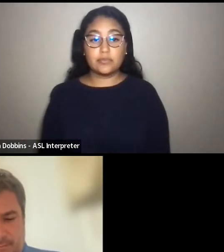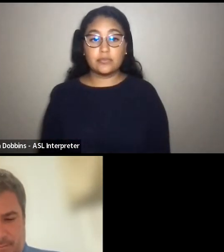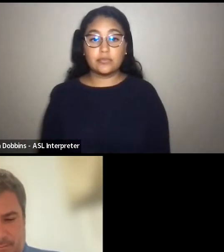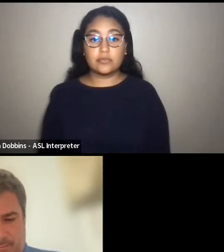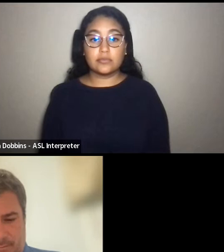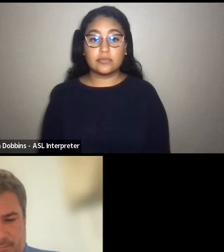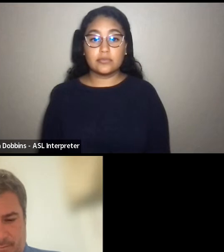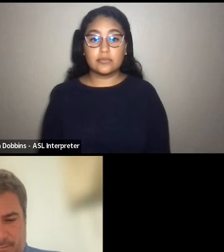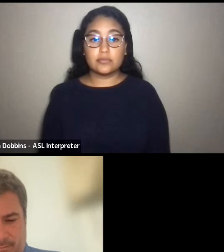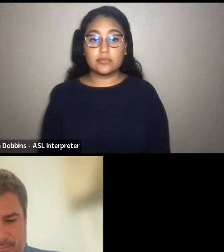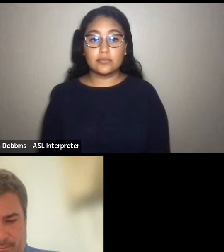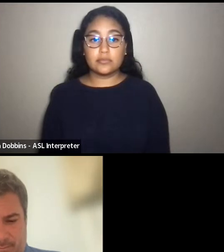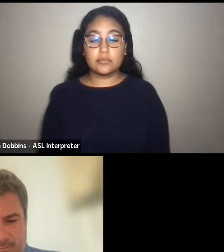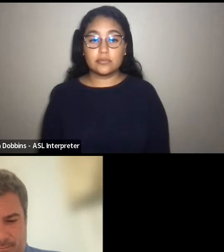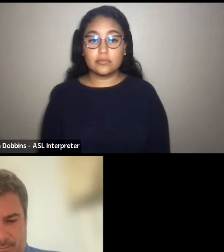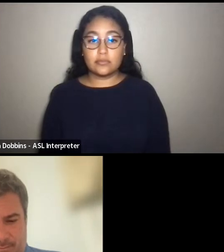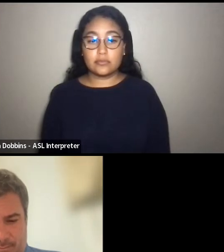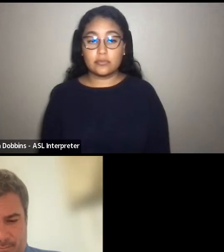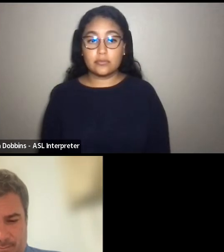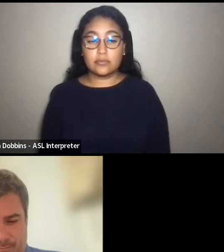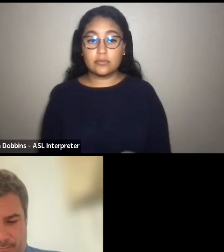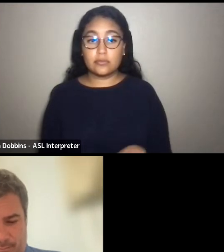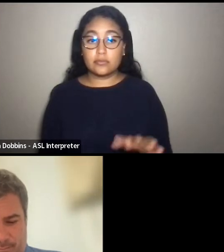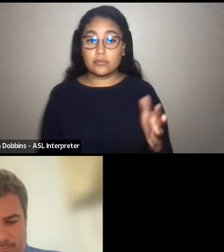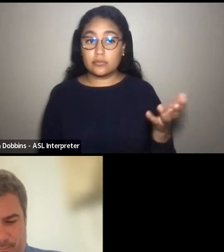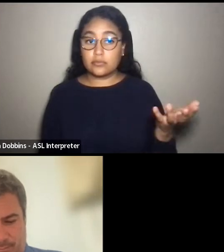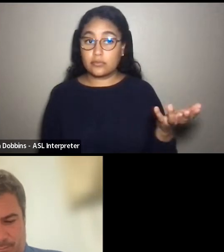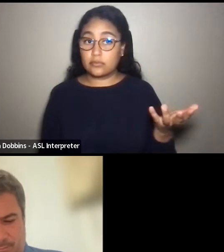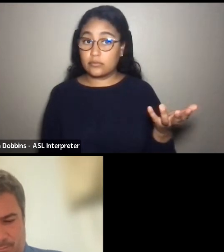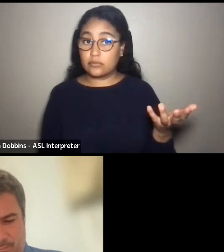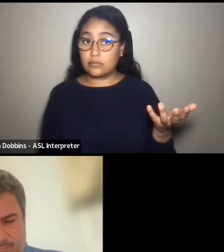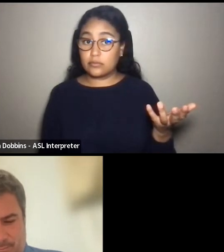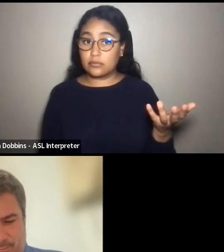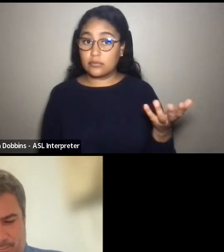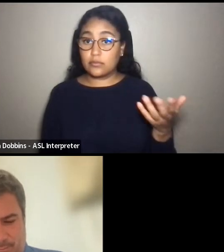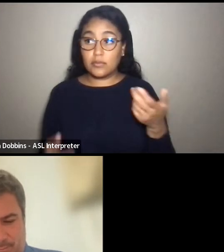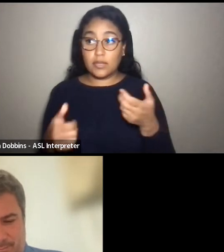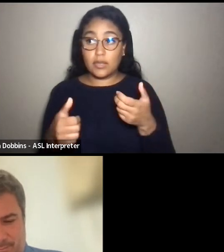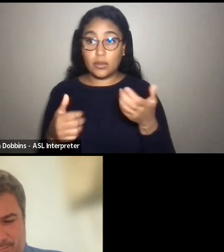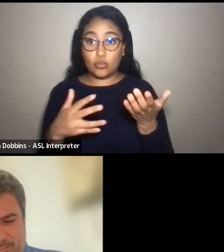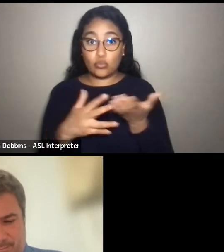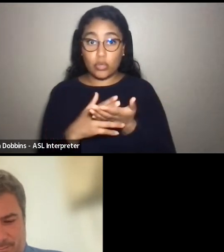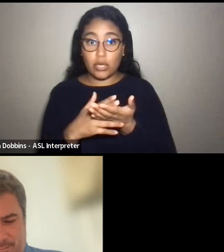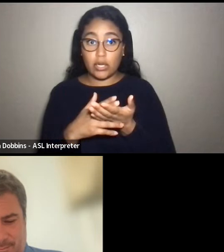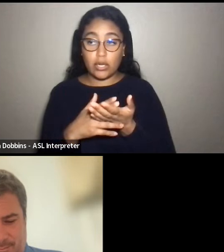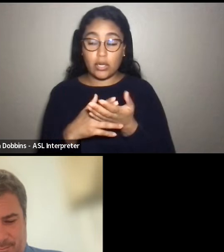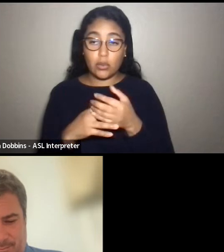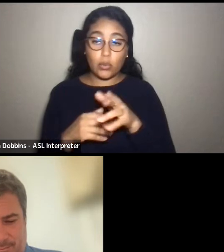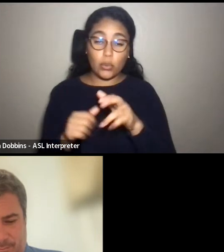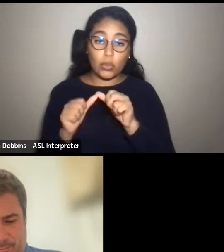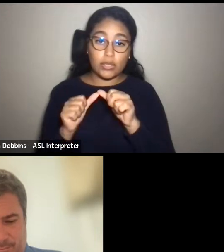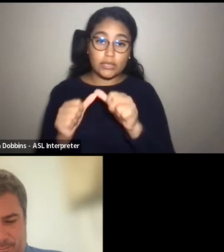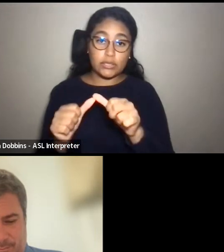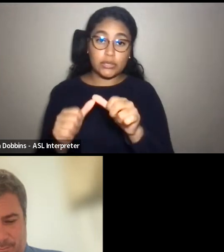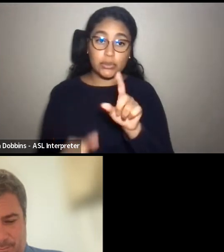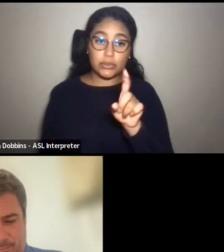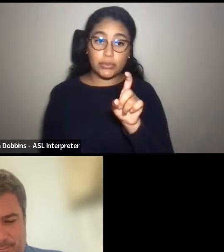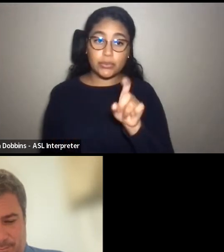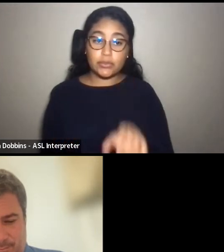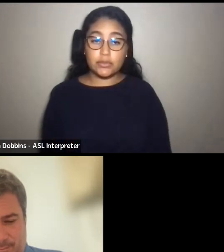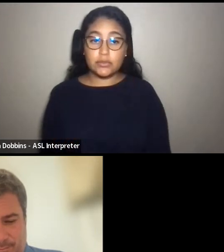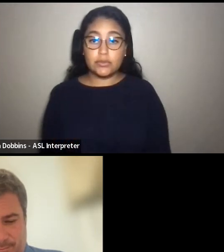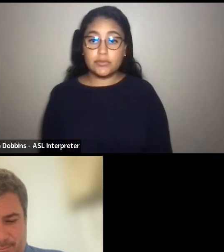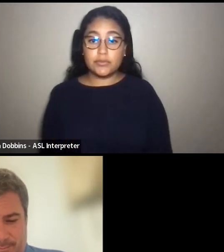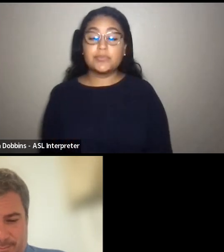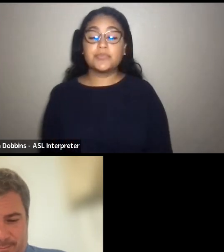I think it's fine. Does anybody need a break after this, or can we keep going? Keep